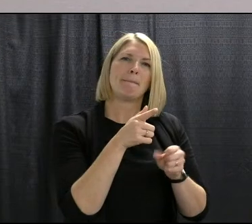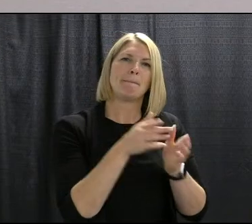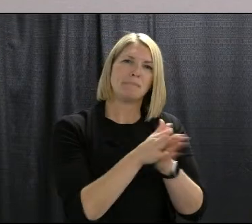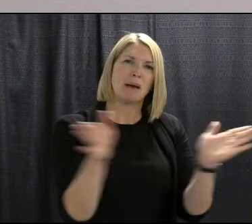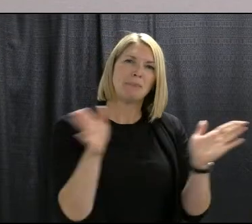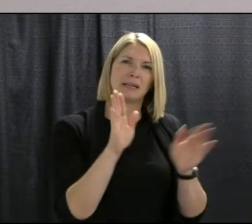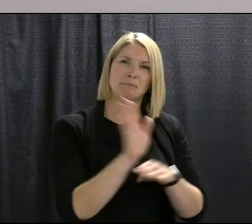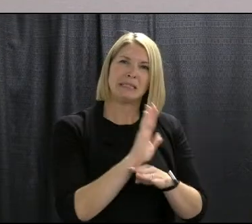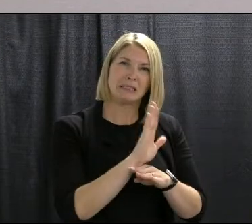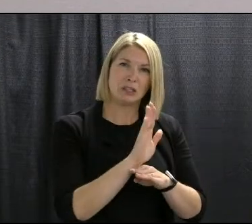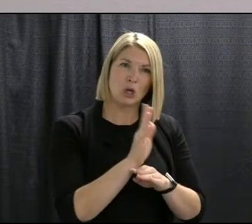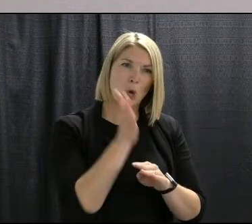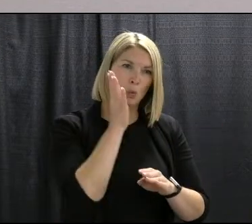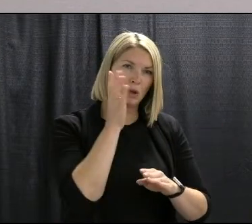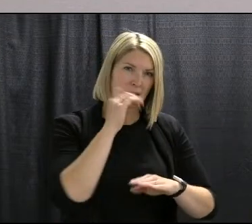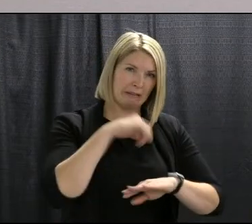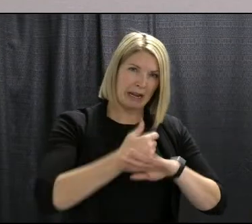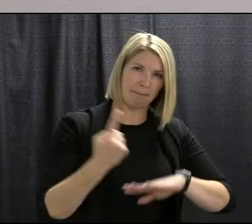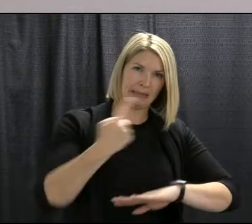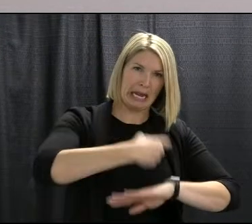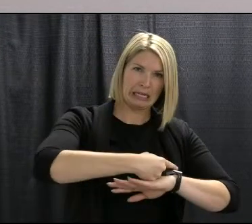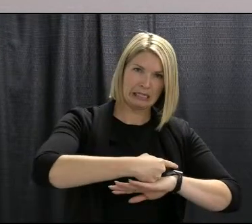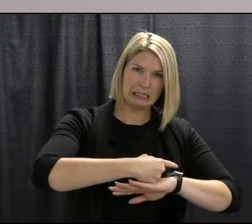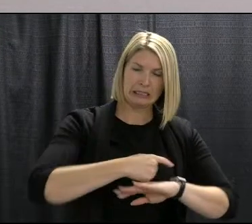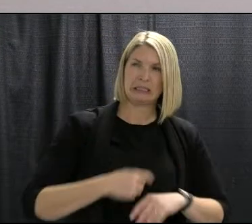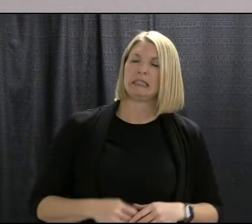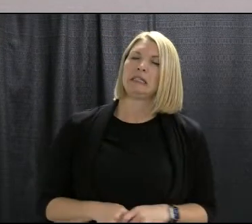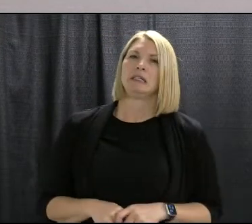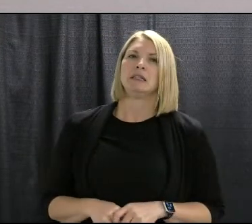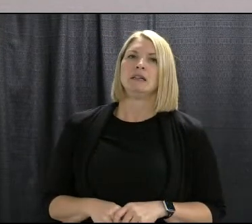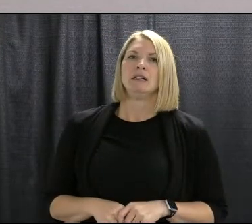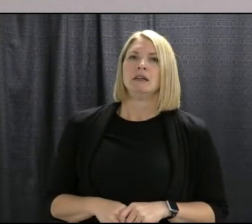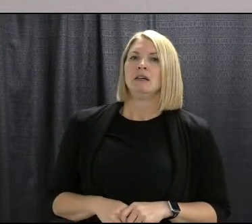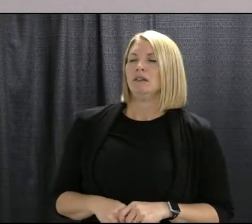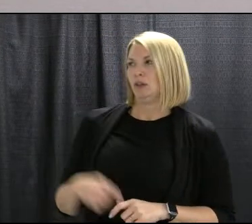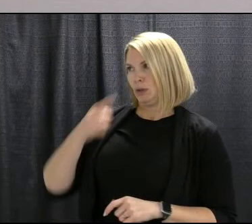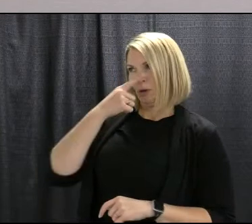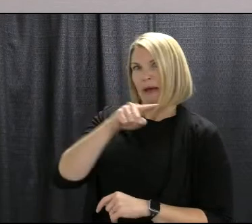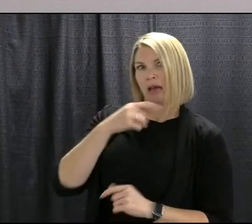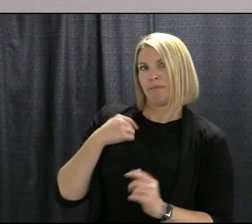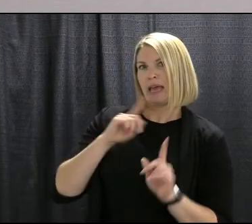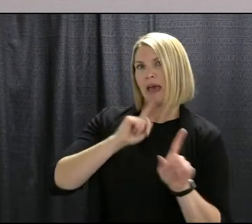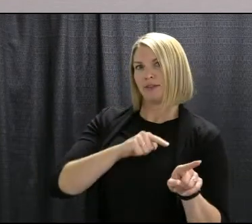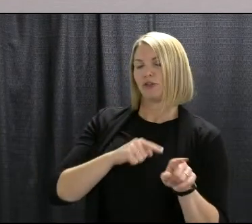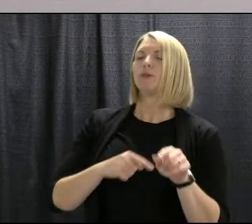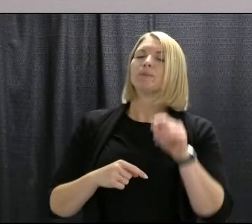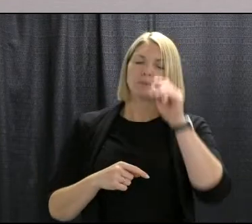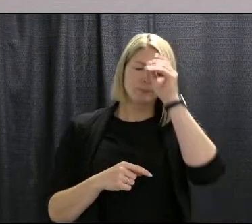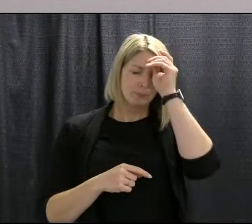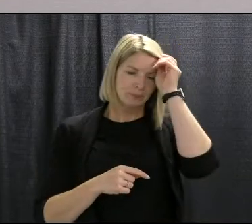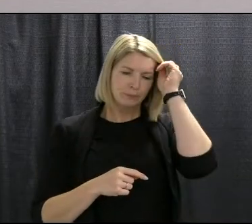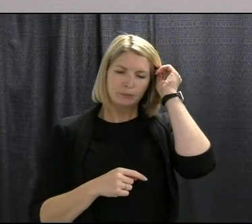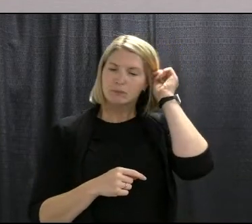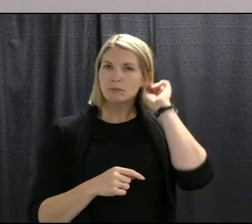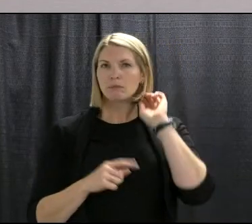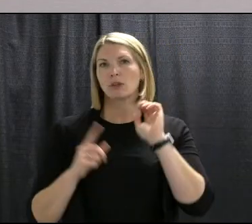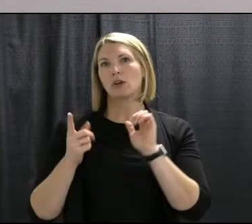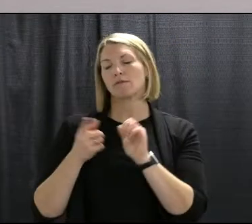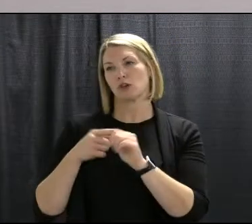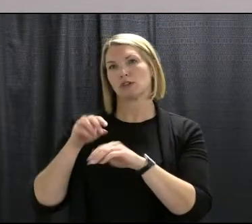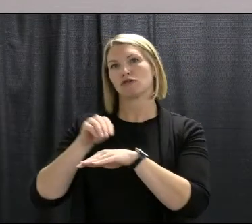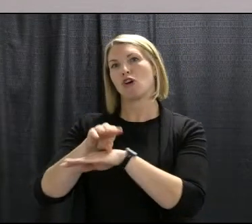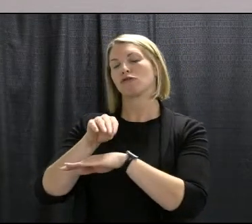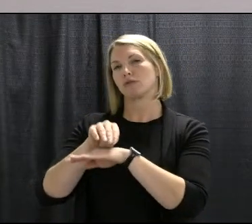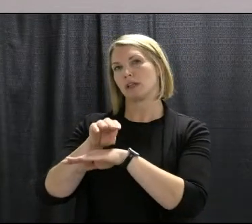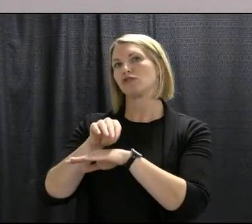that? Well, I think we've got to, I'll jump in if you don't mind. I think it's really important that the consultation period happen. I mean, obviously,